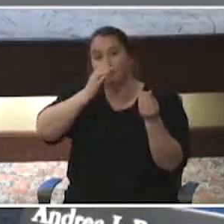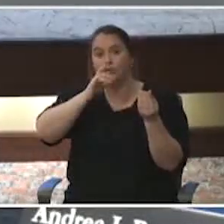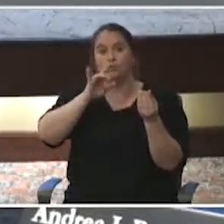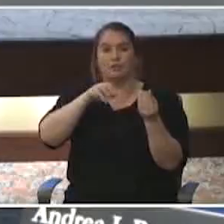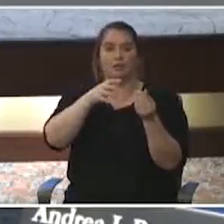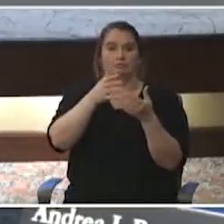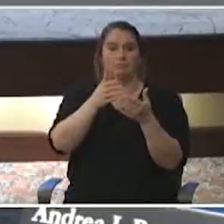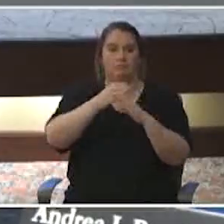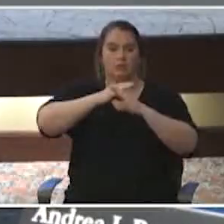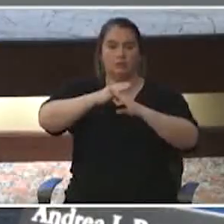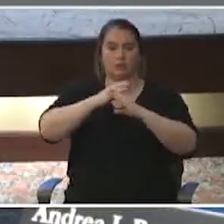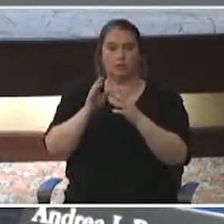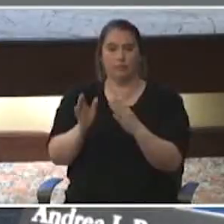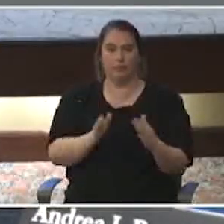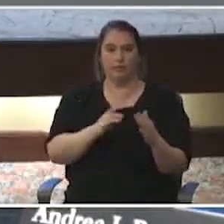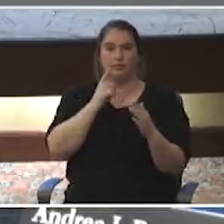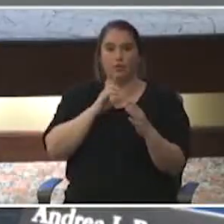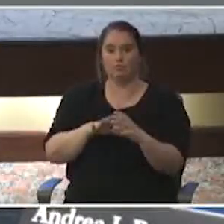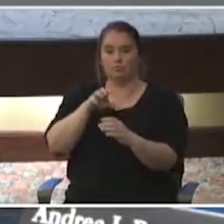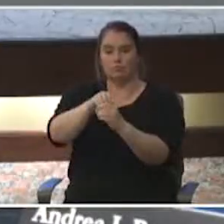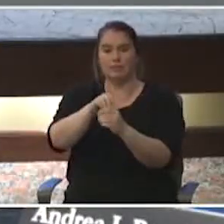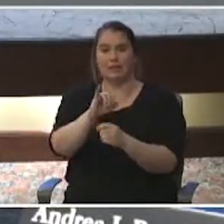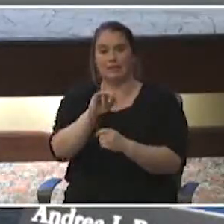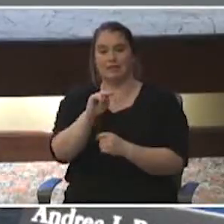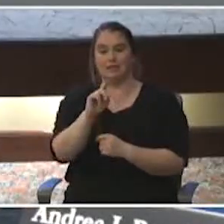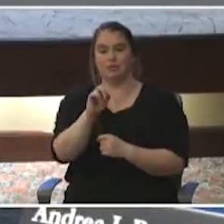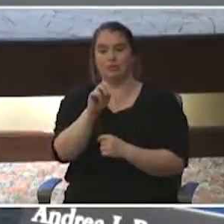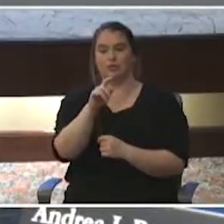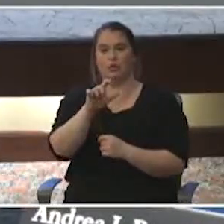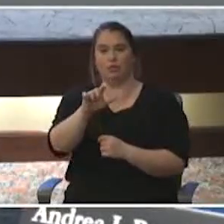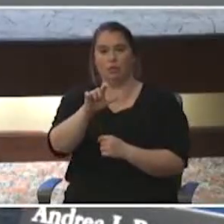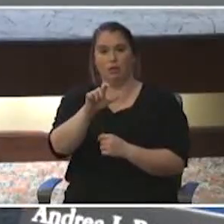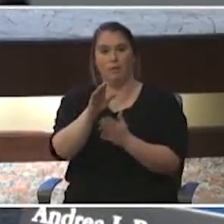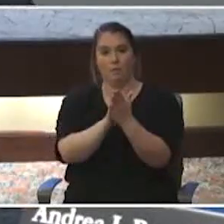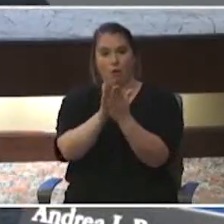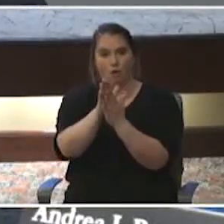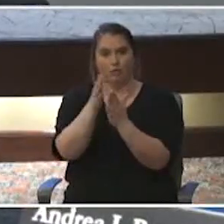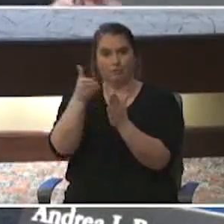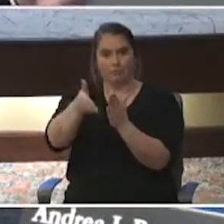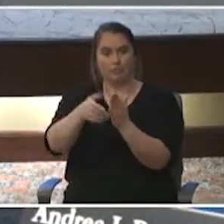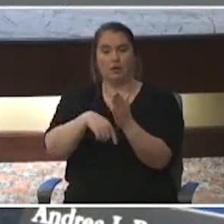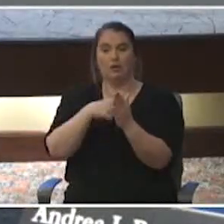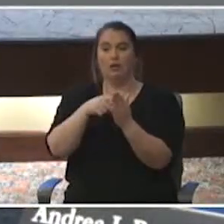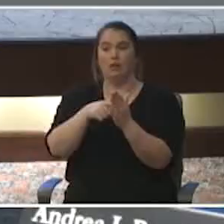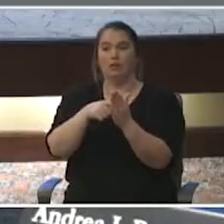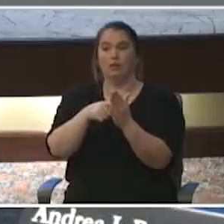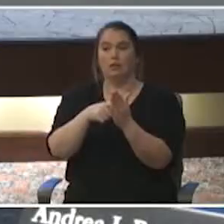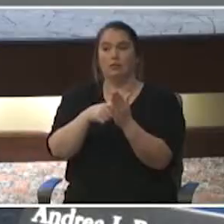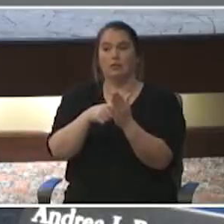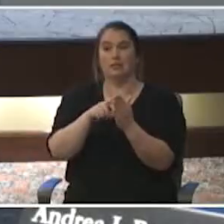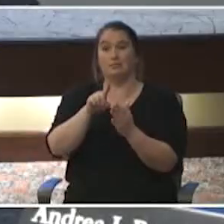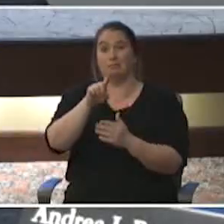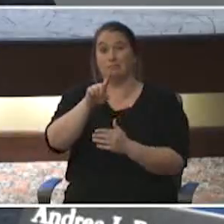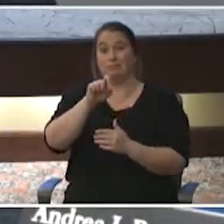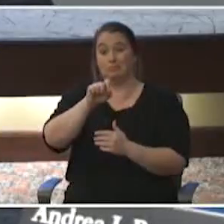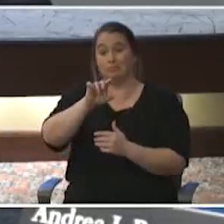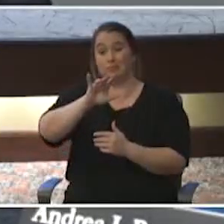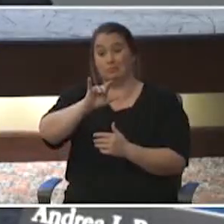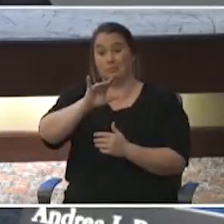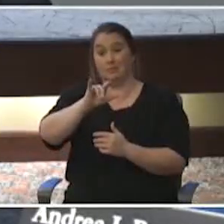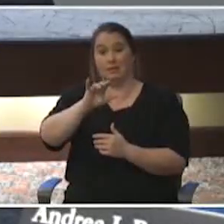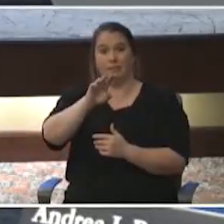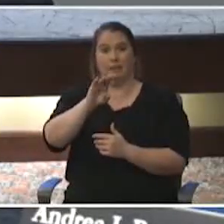out there in our industrial park. It's Grupo PISA is investing $250 million in